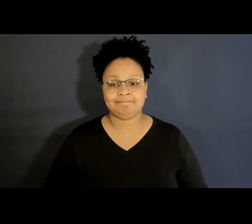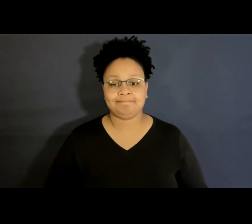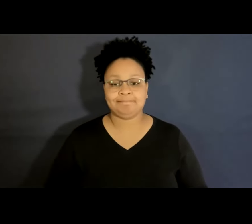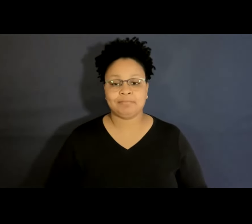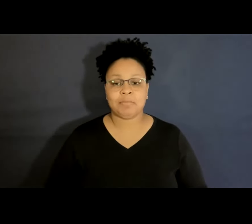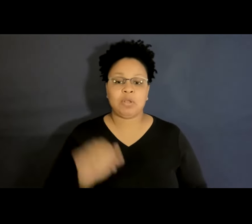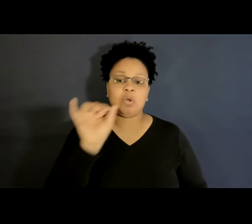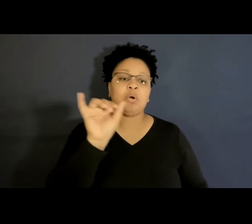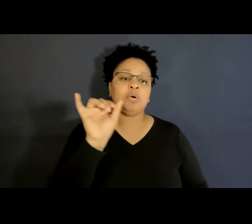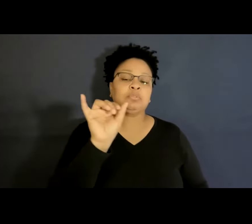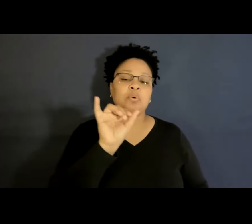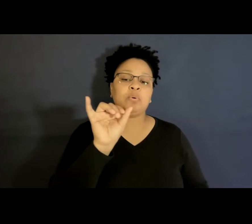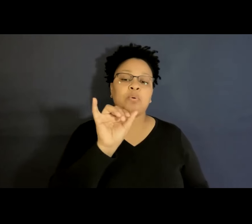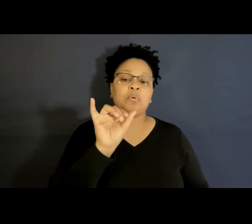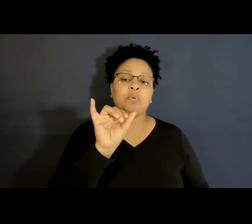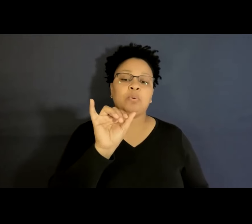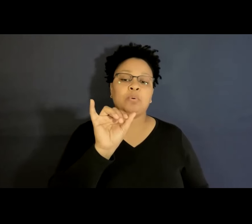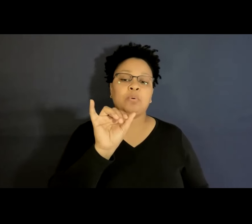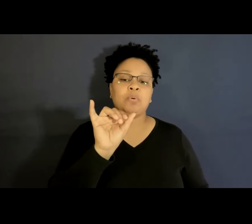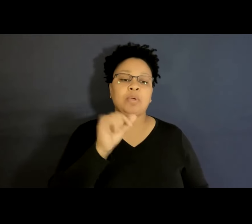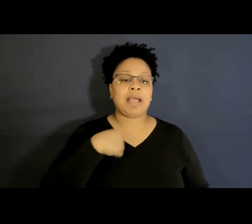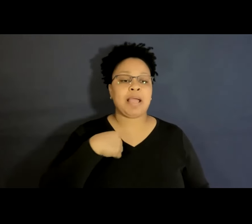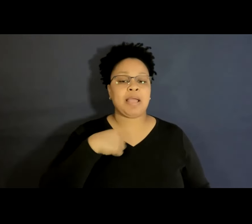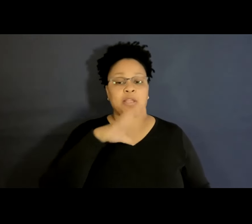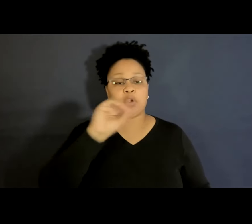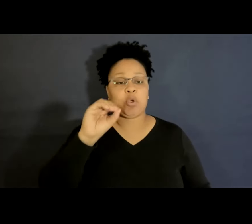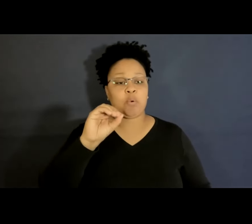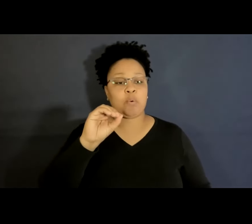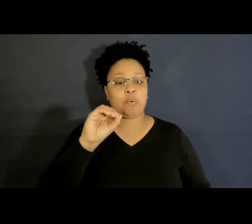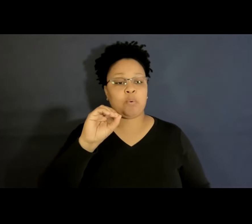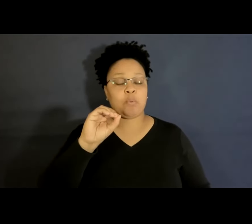And I'm also a co-founder of